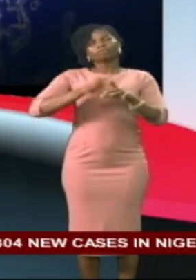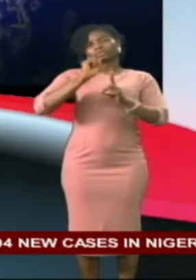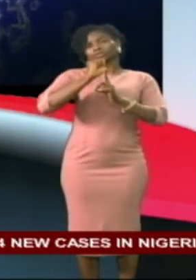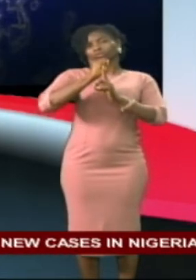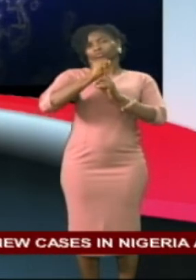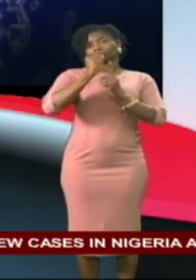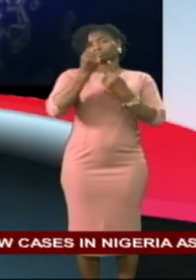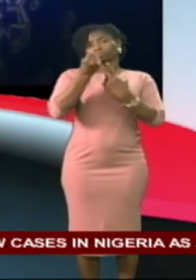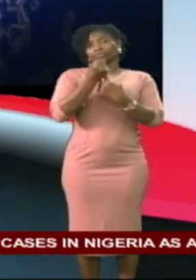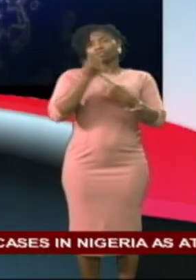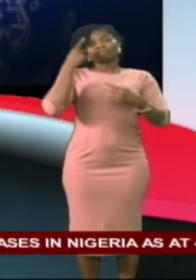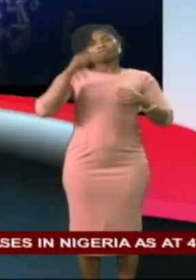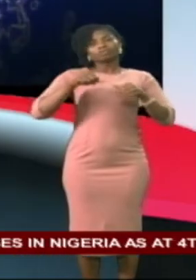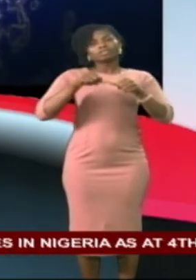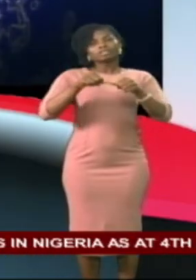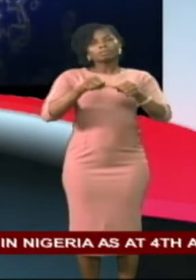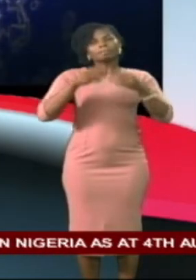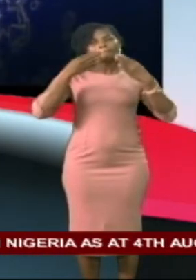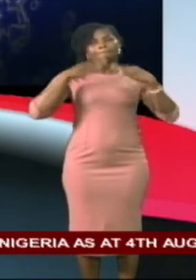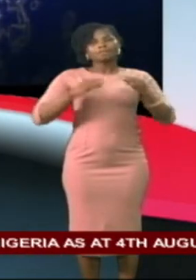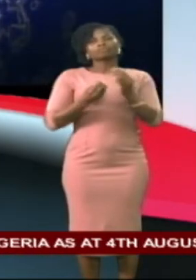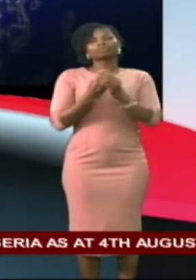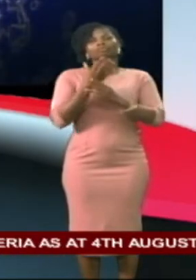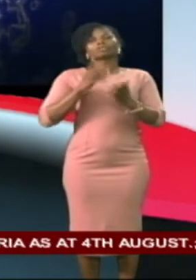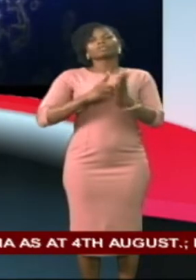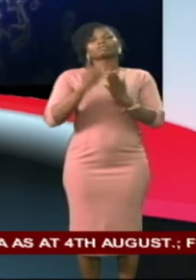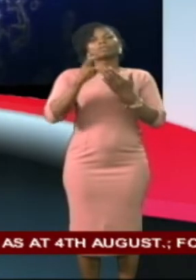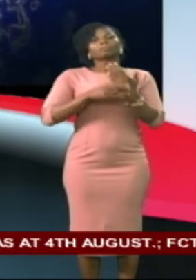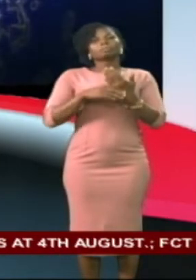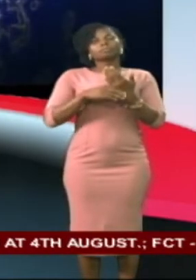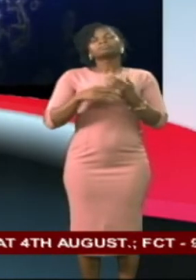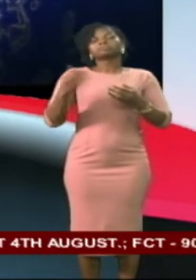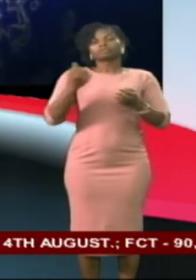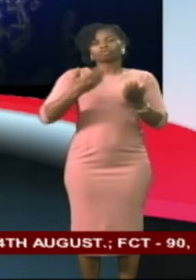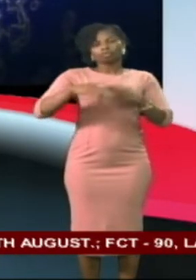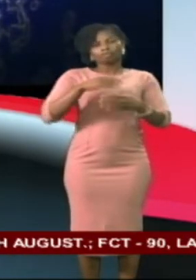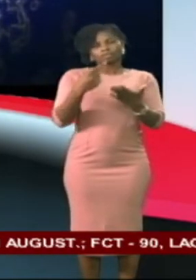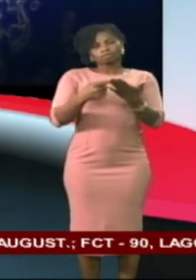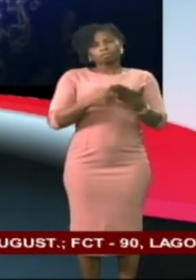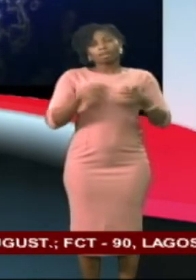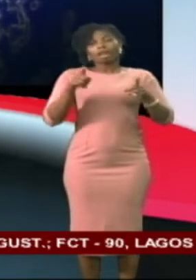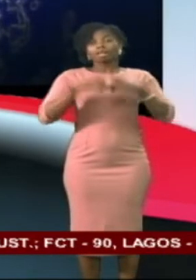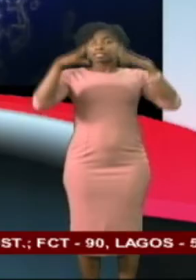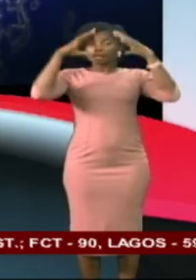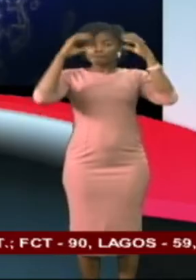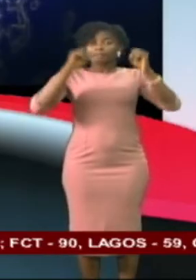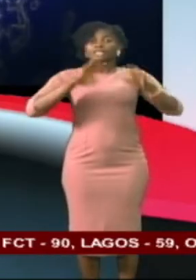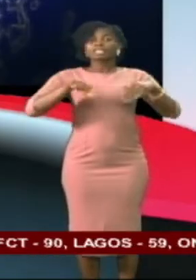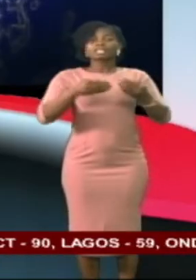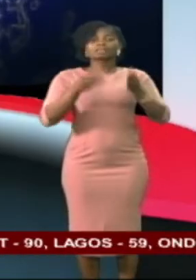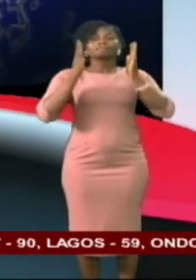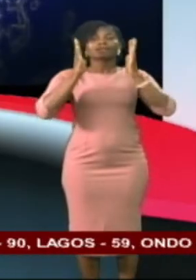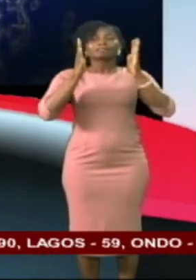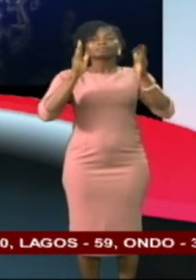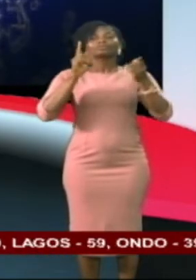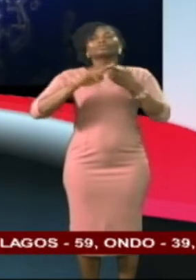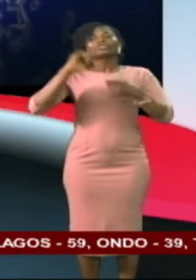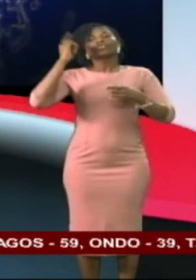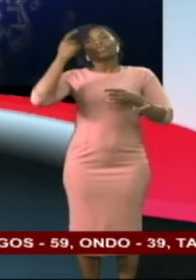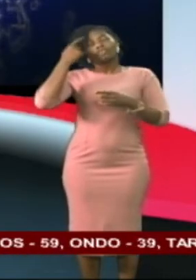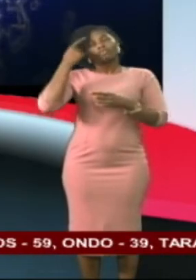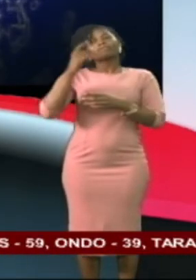for sustainable peace, growth and development, dominated discussions as President Muhammadu Buhari granted audience to Governor Aminu